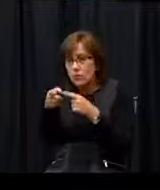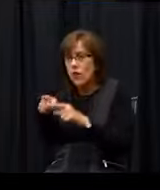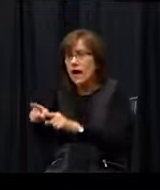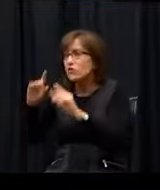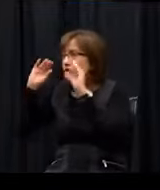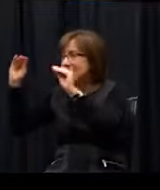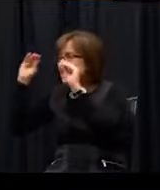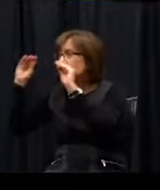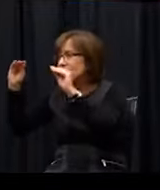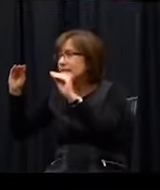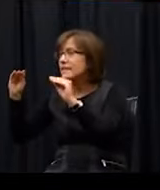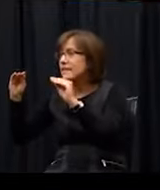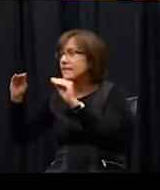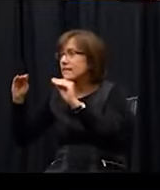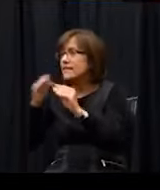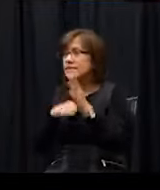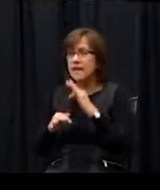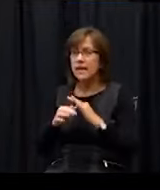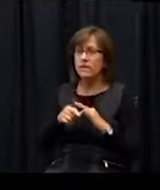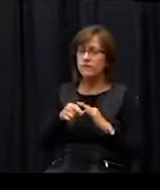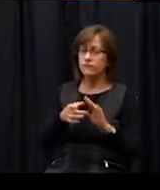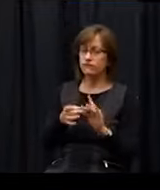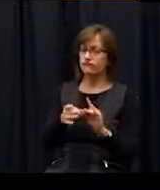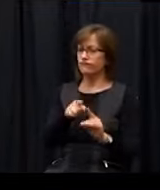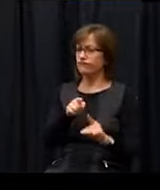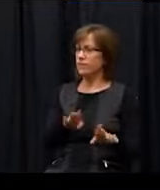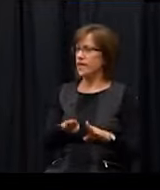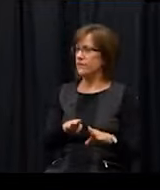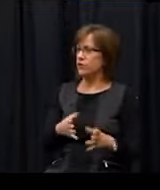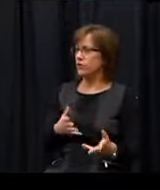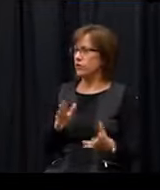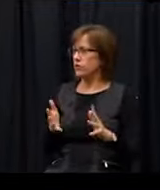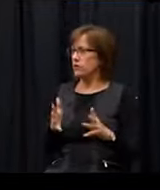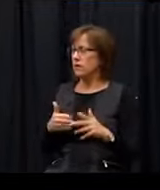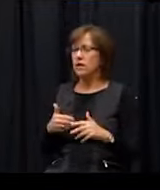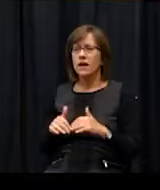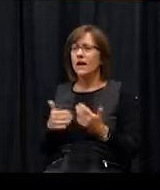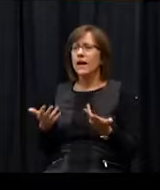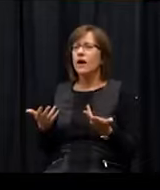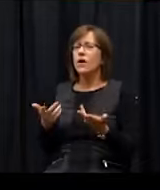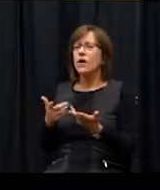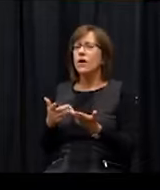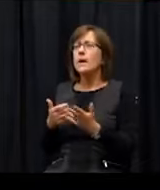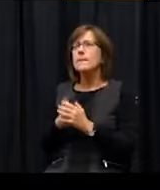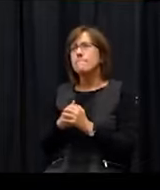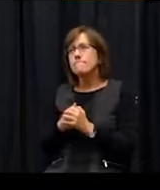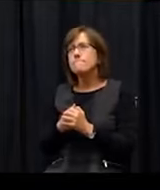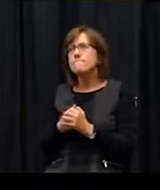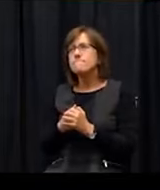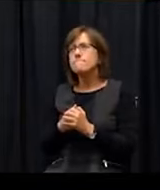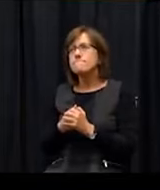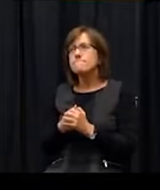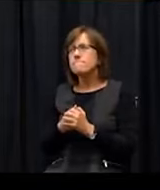because it still goes back to how do they even give an opportunity to really, because what I'm imagining